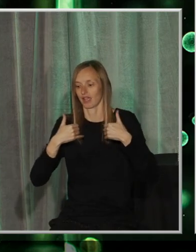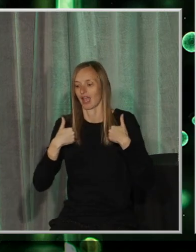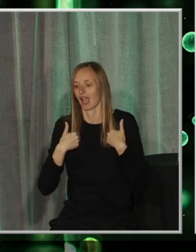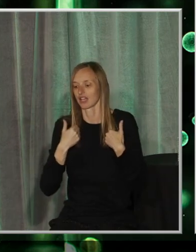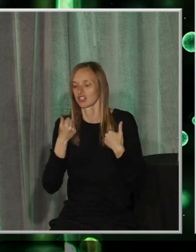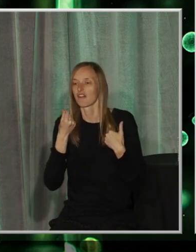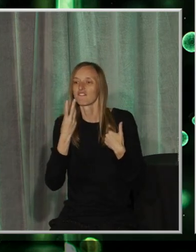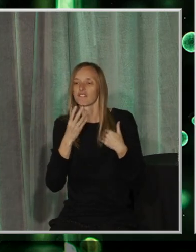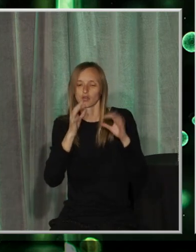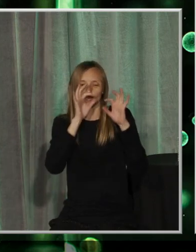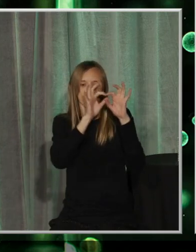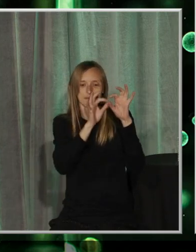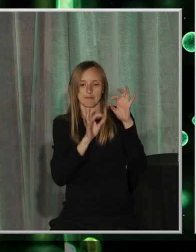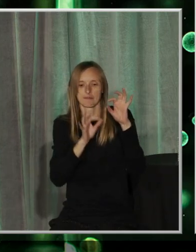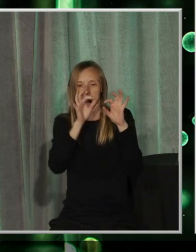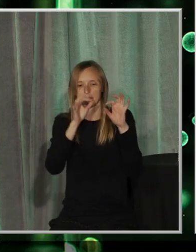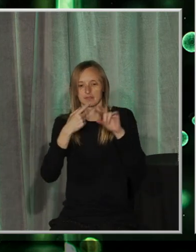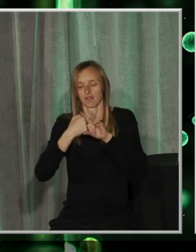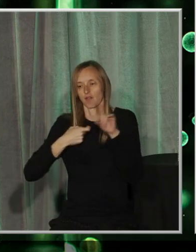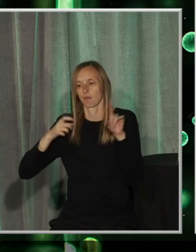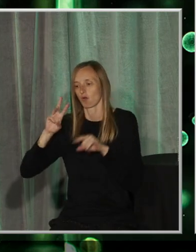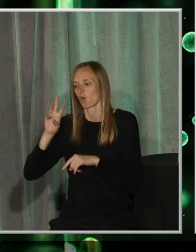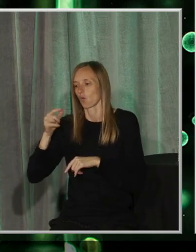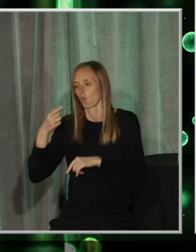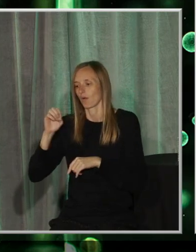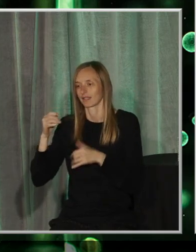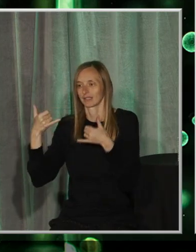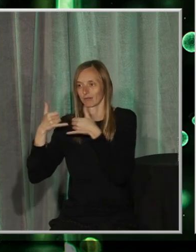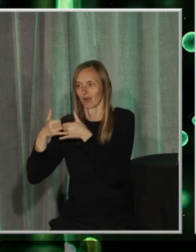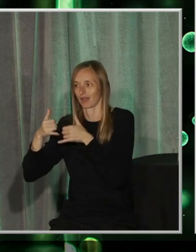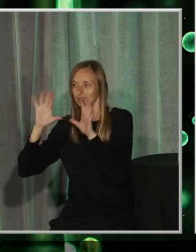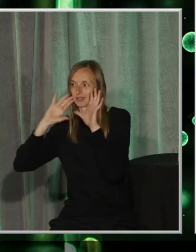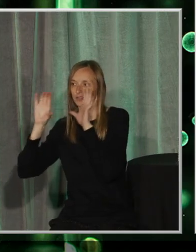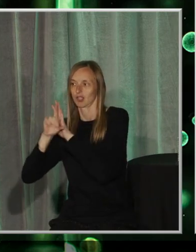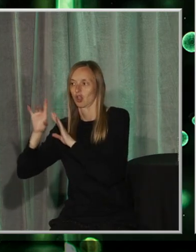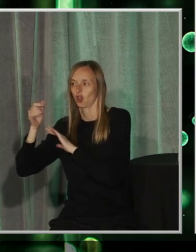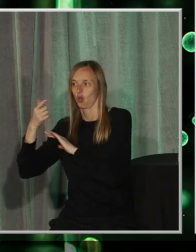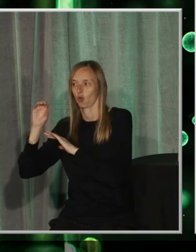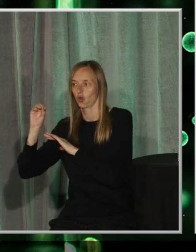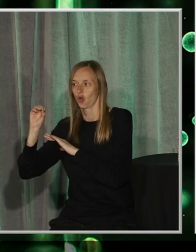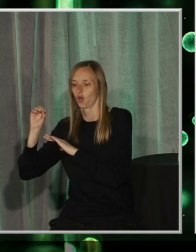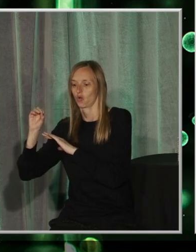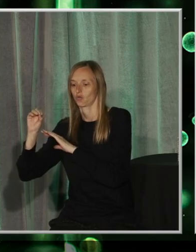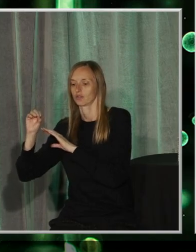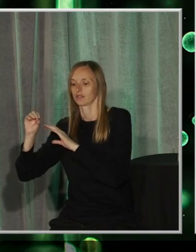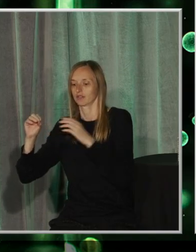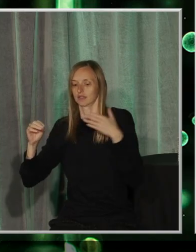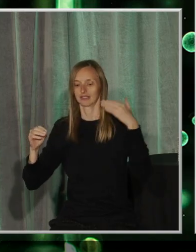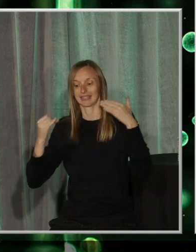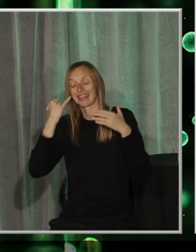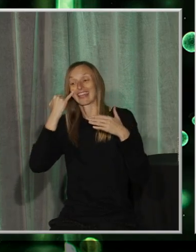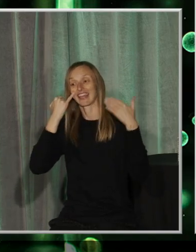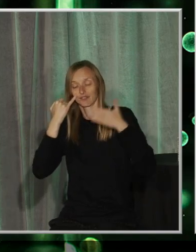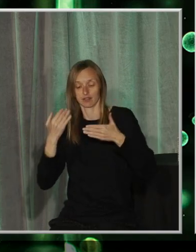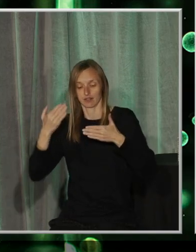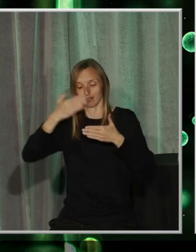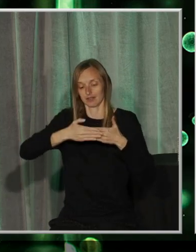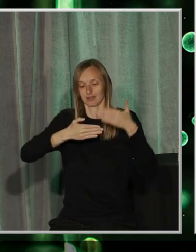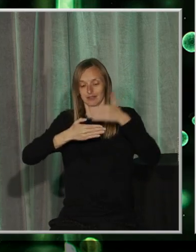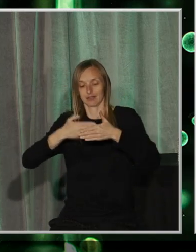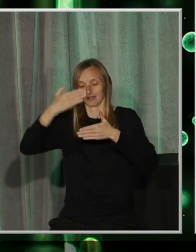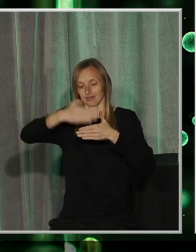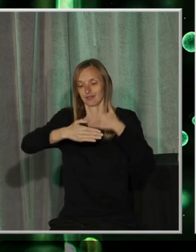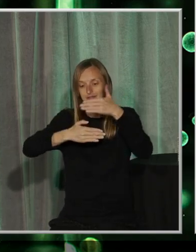of the spheres that make up the Wege Prize logo. It's only when each of the five trophies are brought